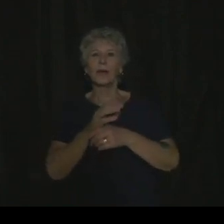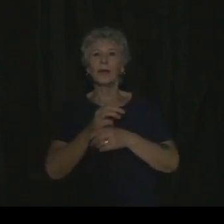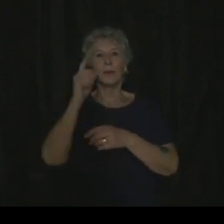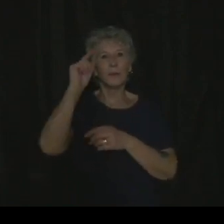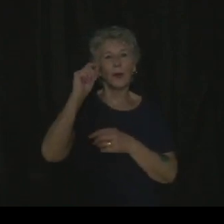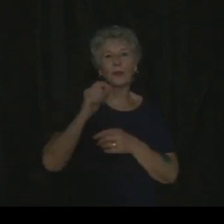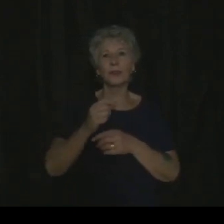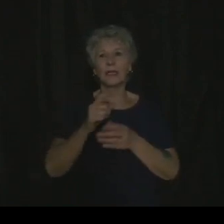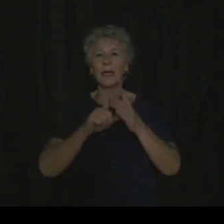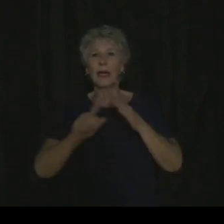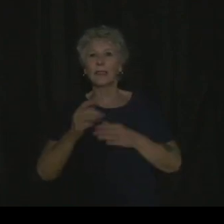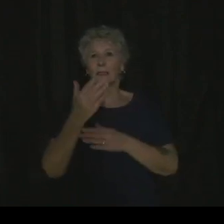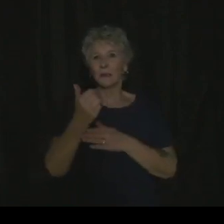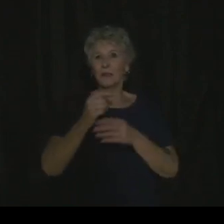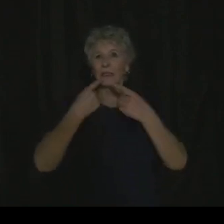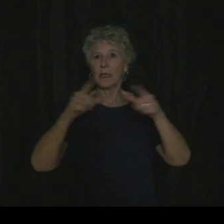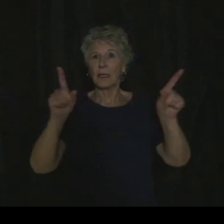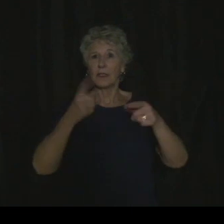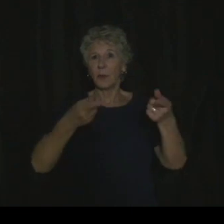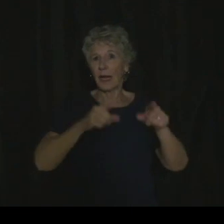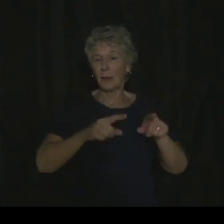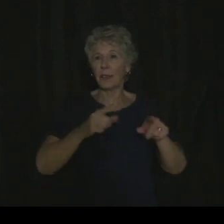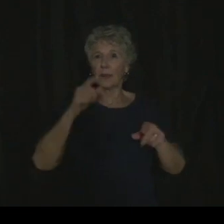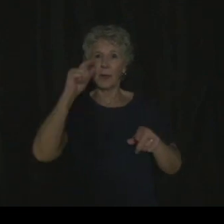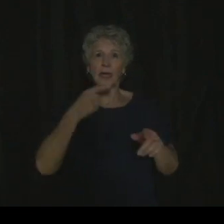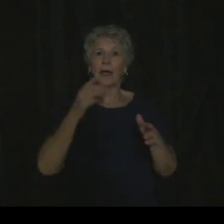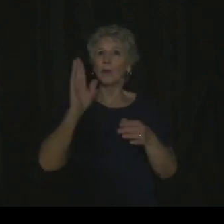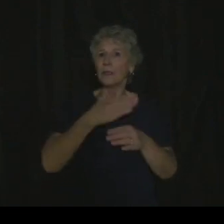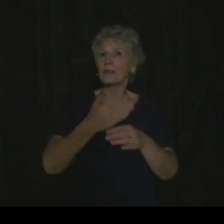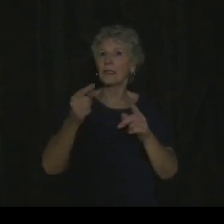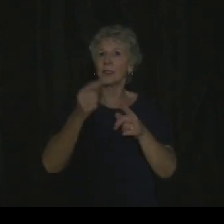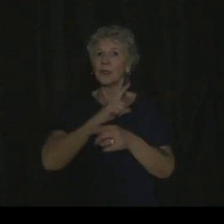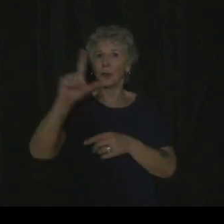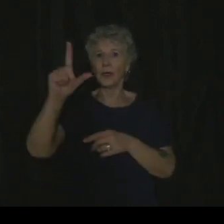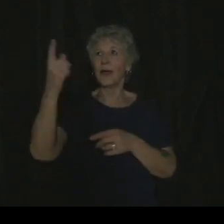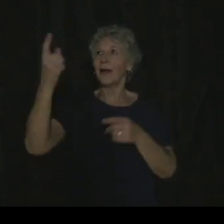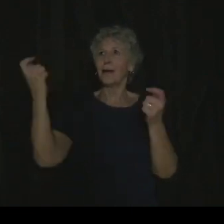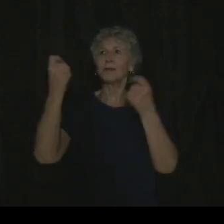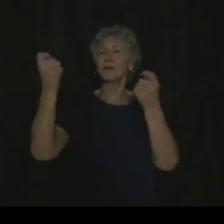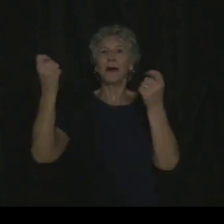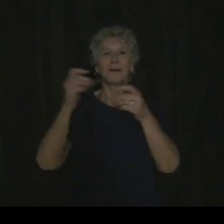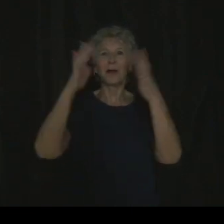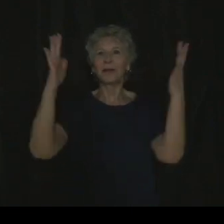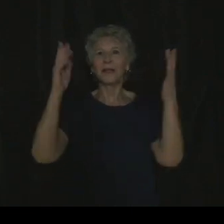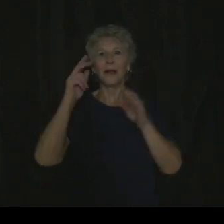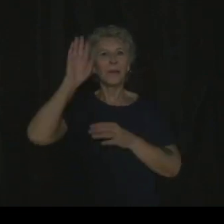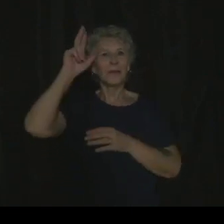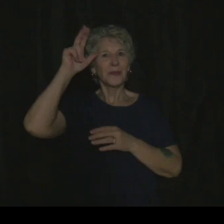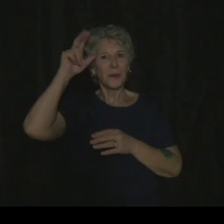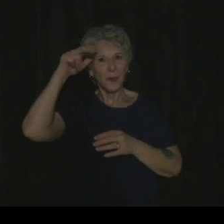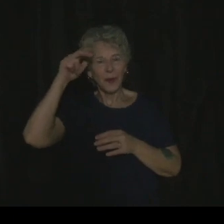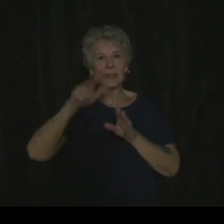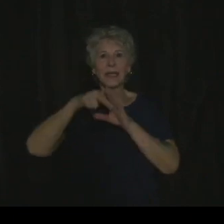15 declares what happened here. Moses said, I will sing to the Lord, for he has triumphed gloriously. The horse and the rider he's thrown into